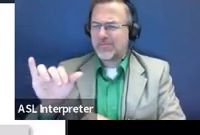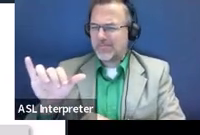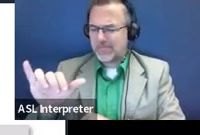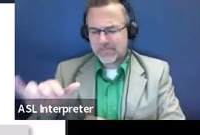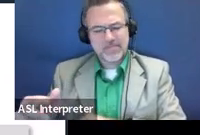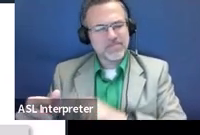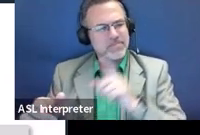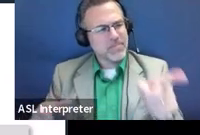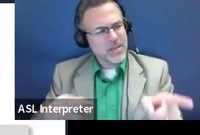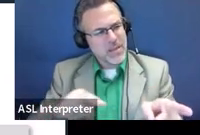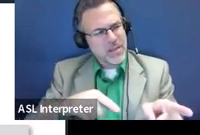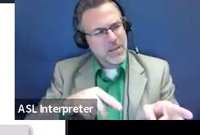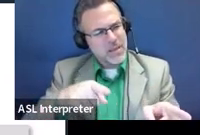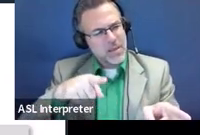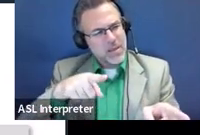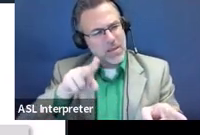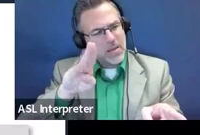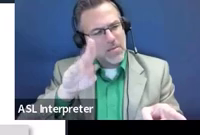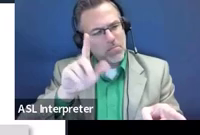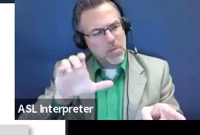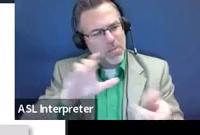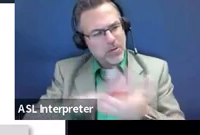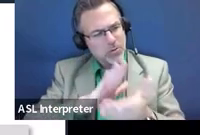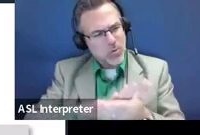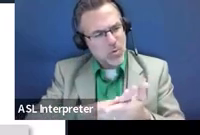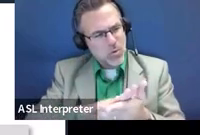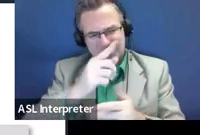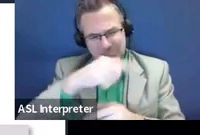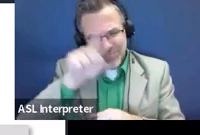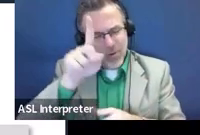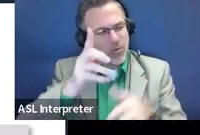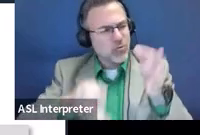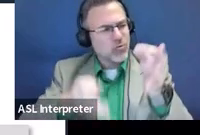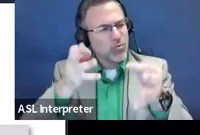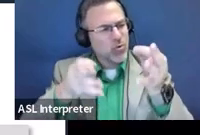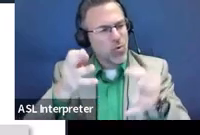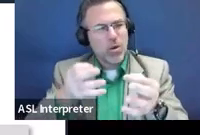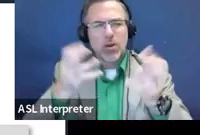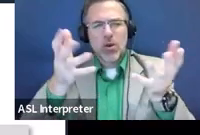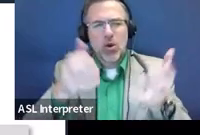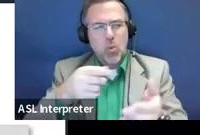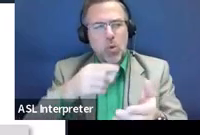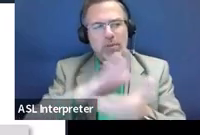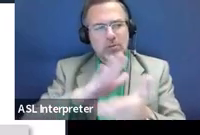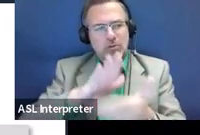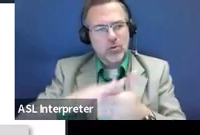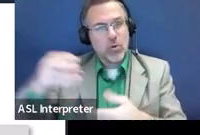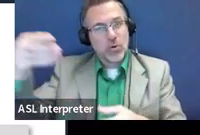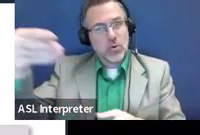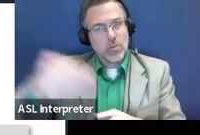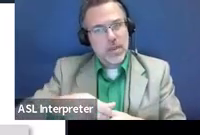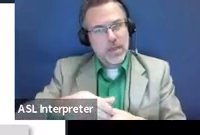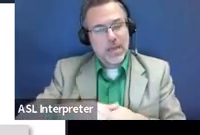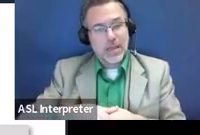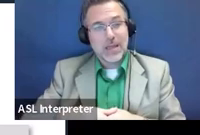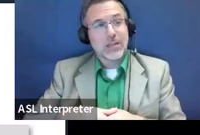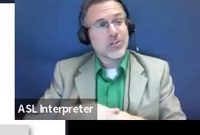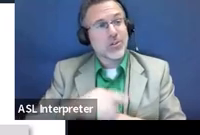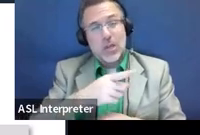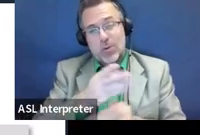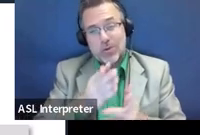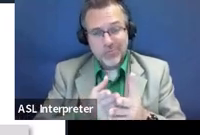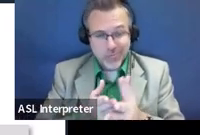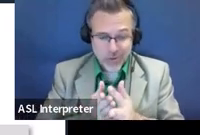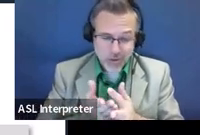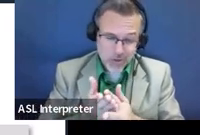court and wanted reimbursement for tuition. And so it went through the courts